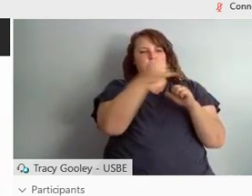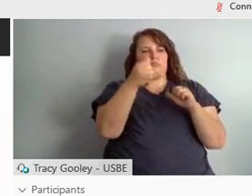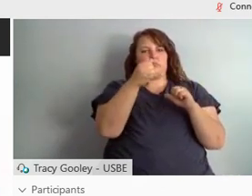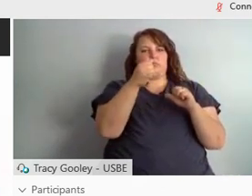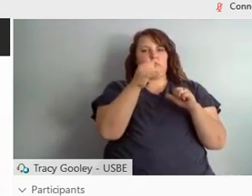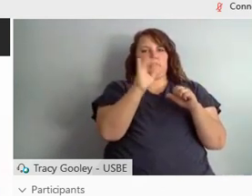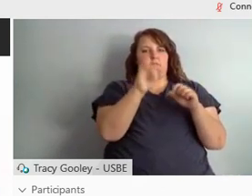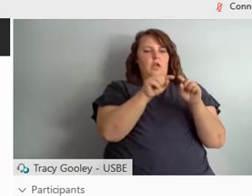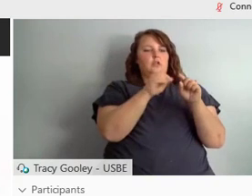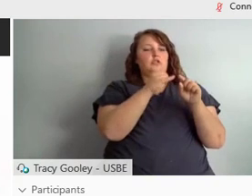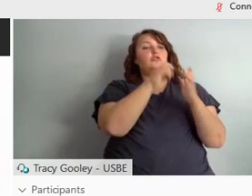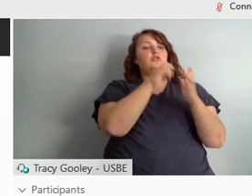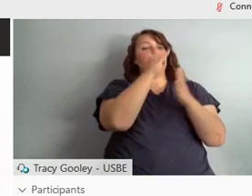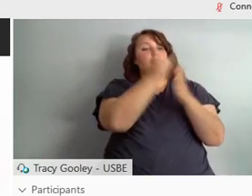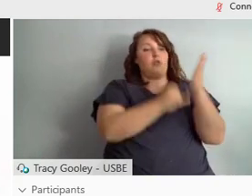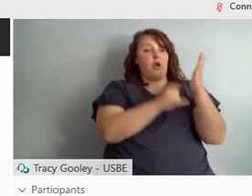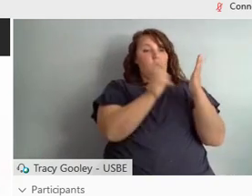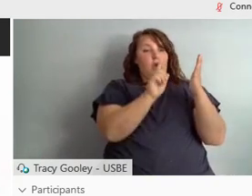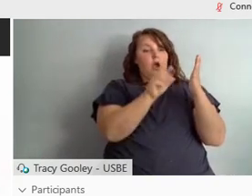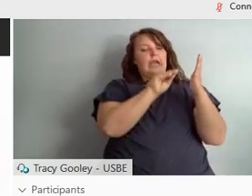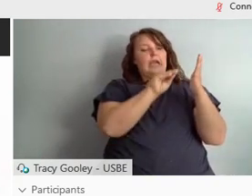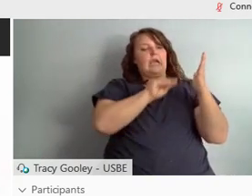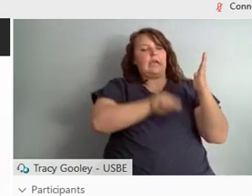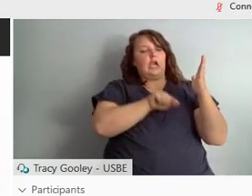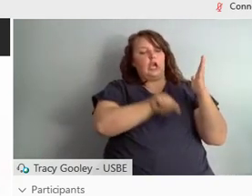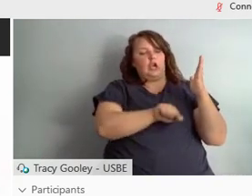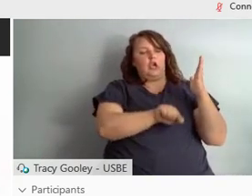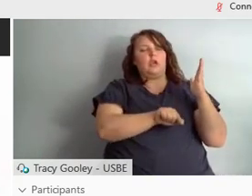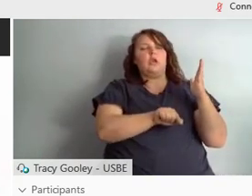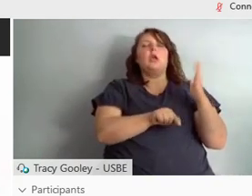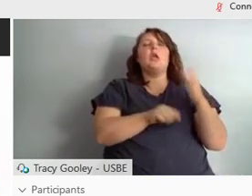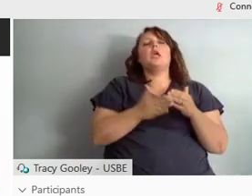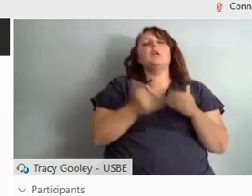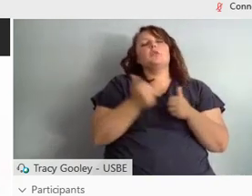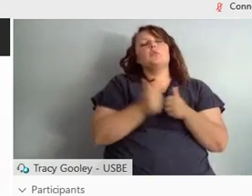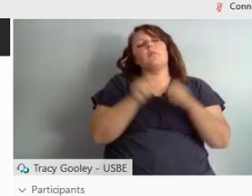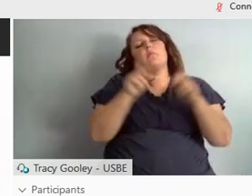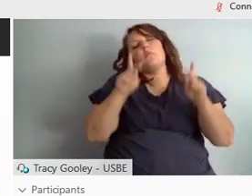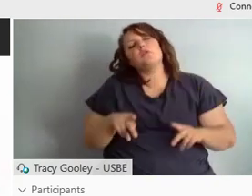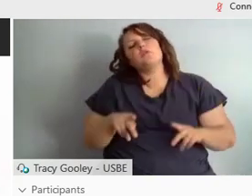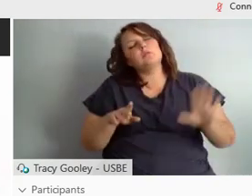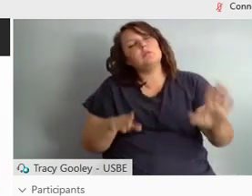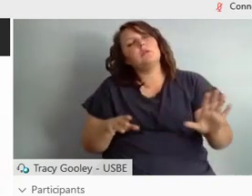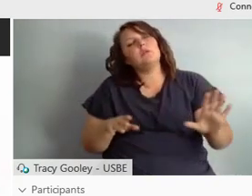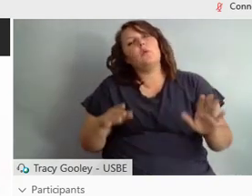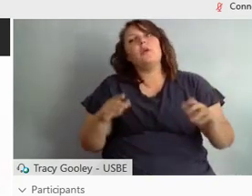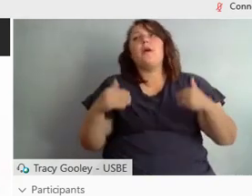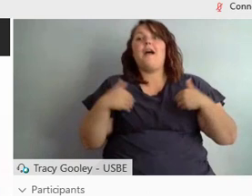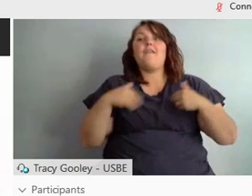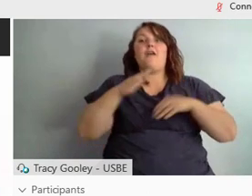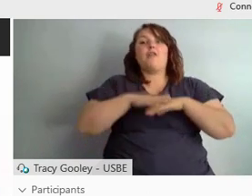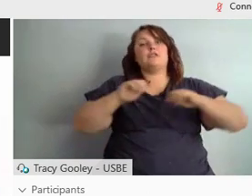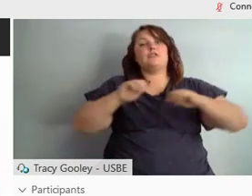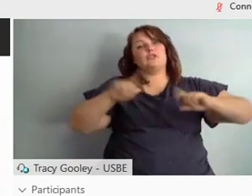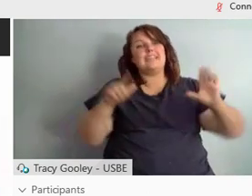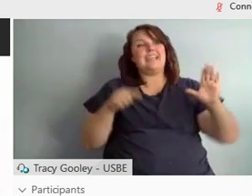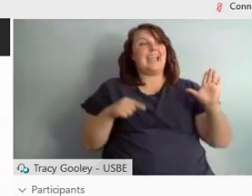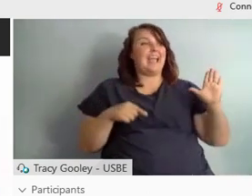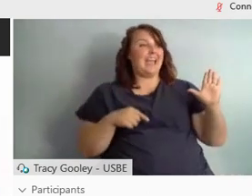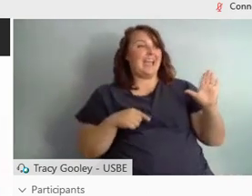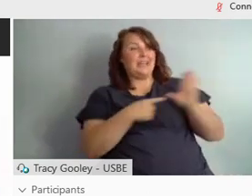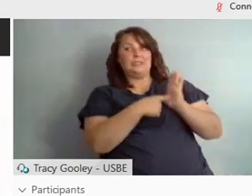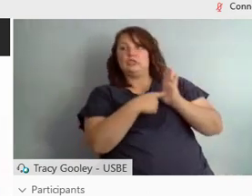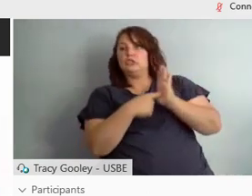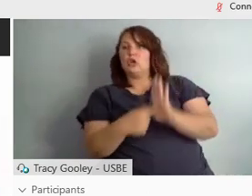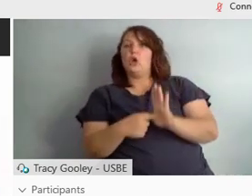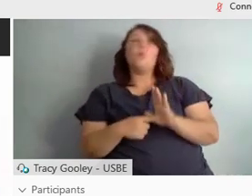empty box below. This is so much easier to do in person when you have it up on the screen and you can model. So hopefully that's